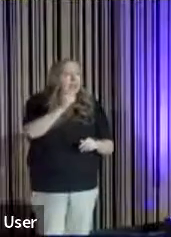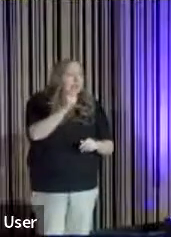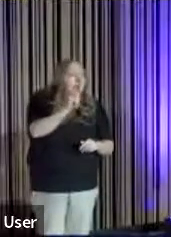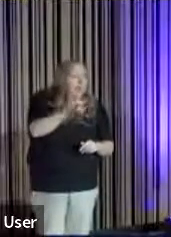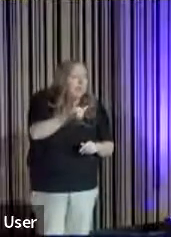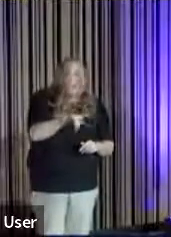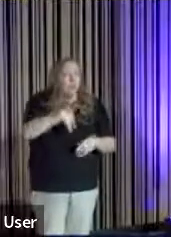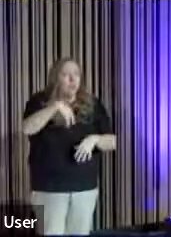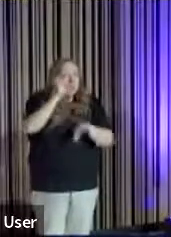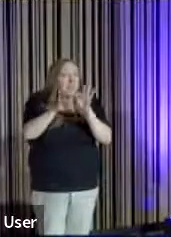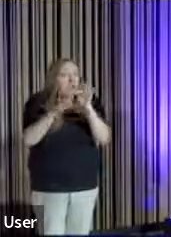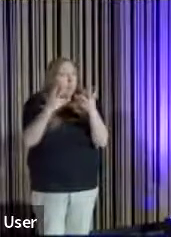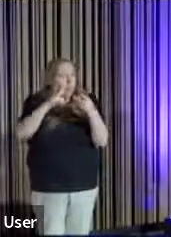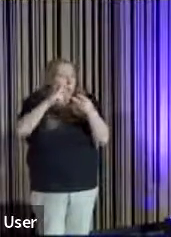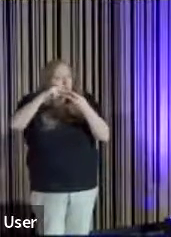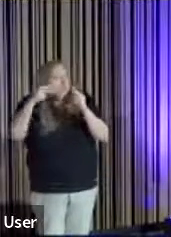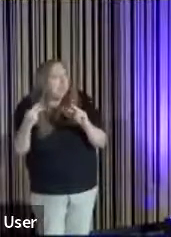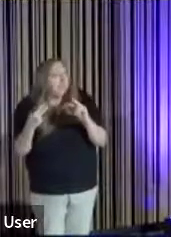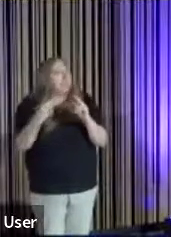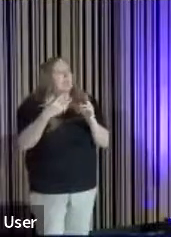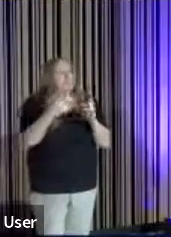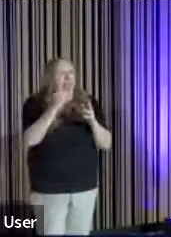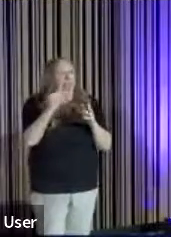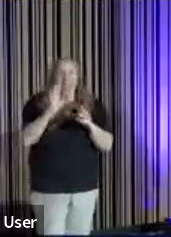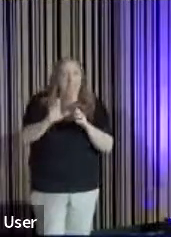encode, and their roles in the ecosystems.